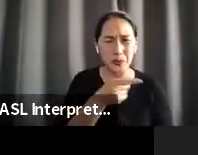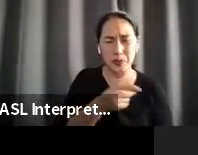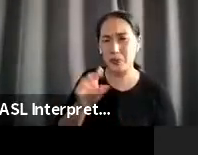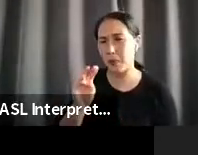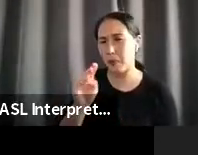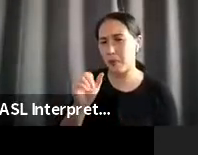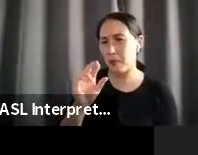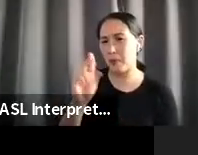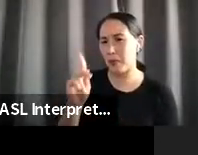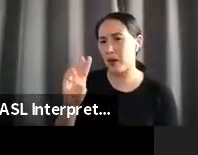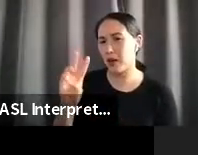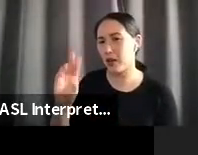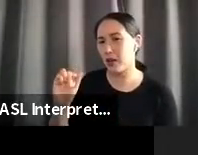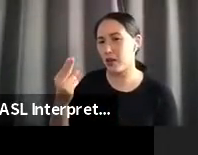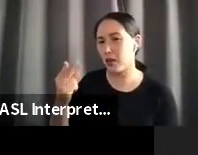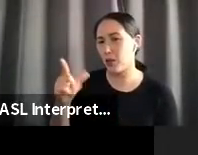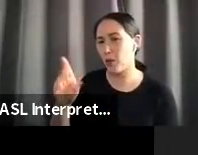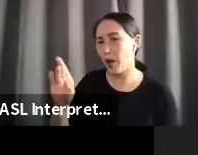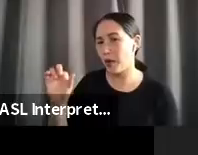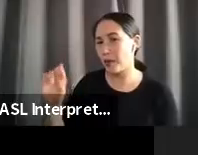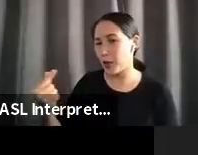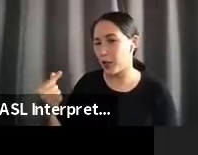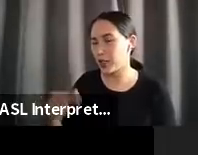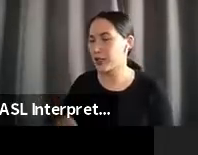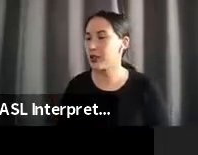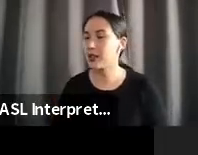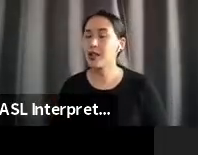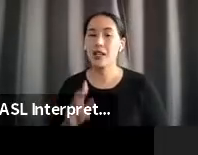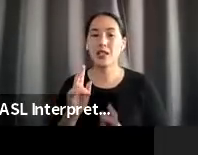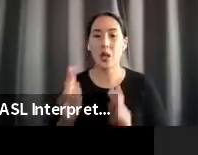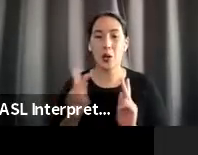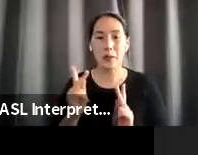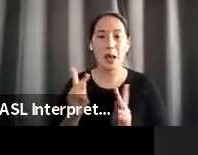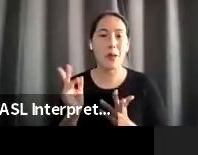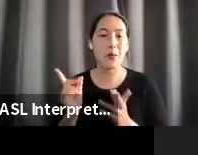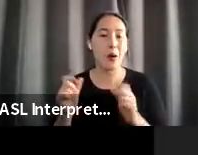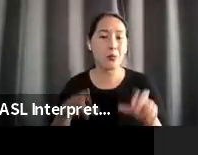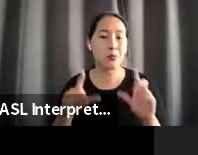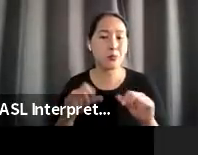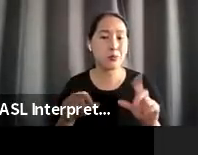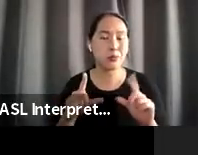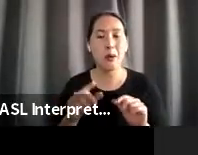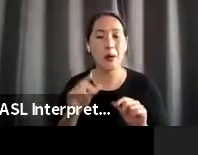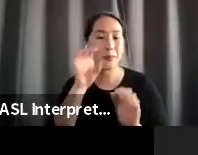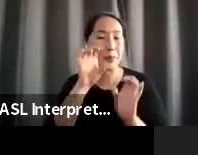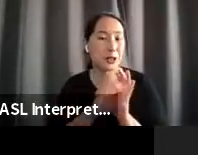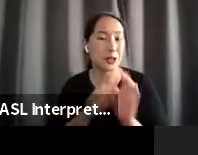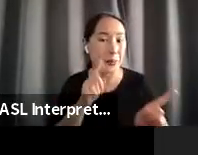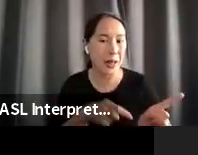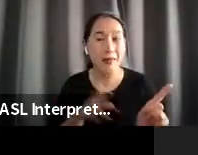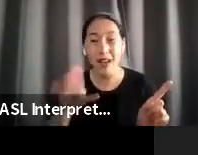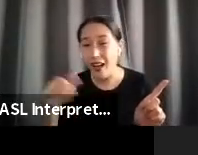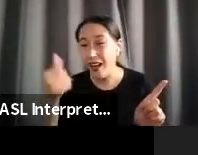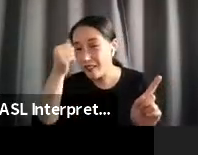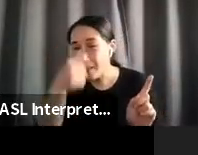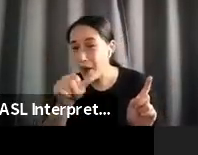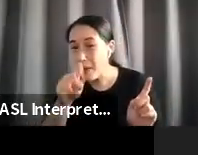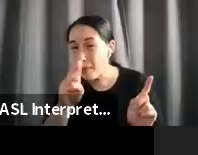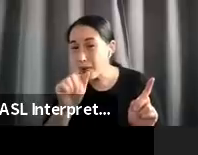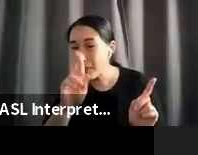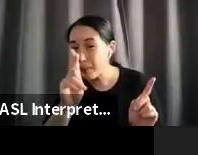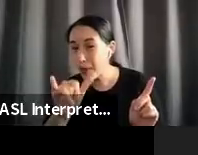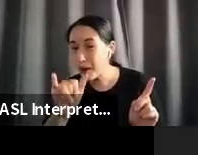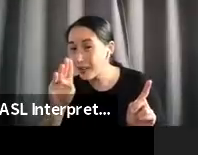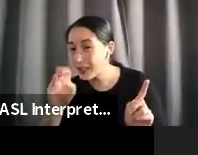so I've noticed on social media, people kind of resurrecting pictures of him saying, hey, let's remember Marky Mark and so forth.